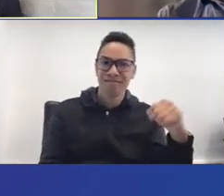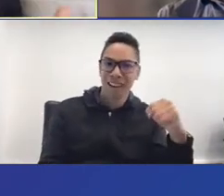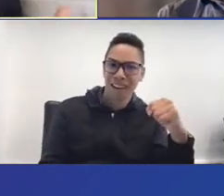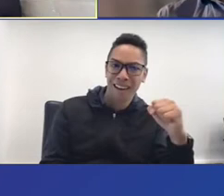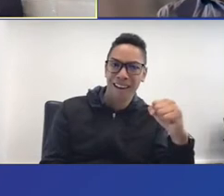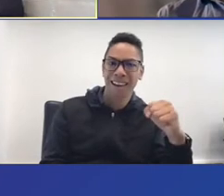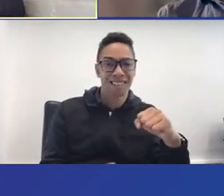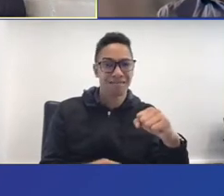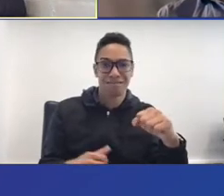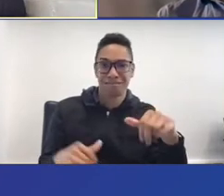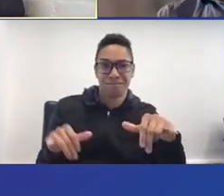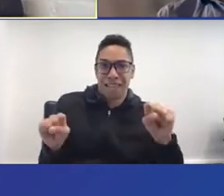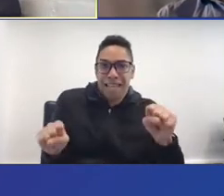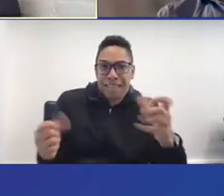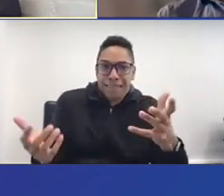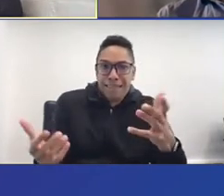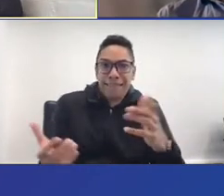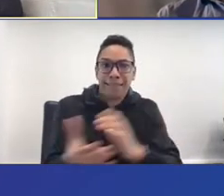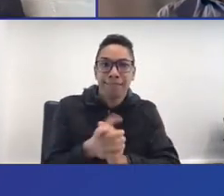yes,